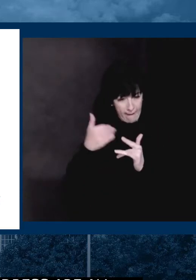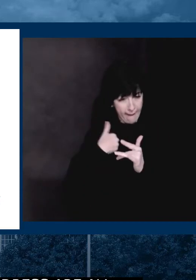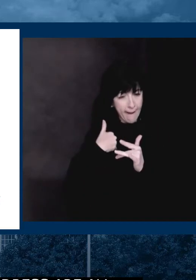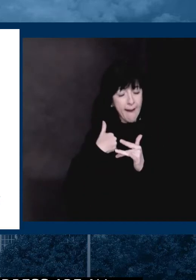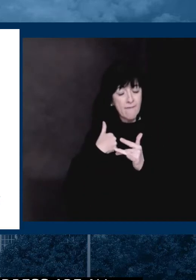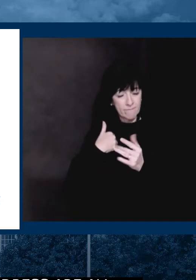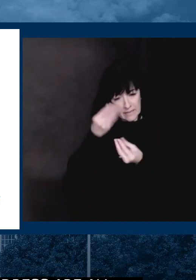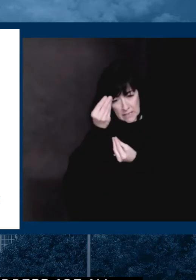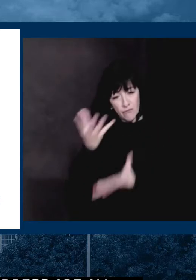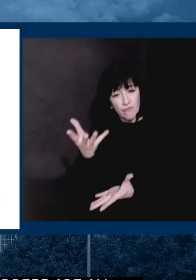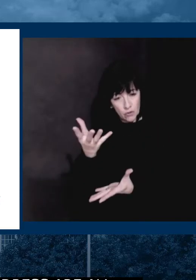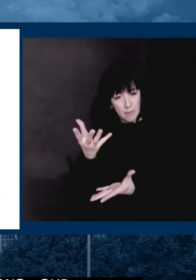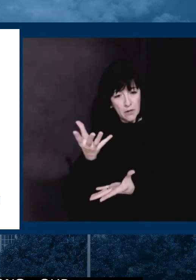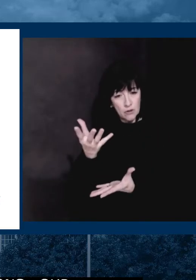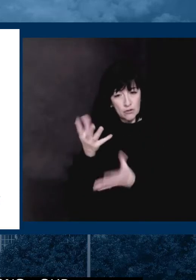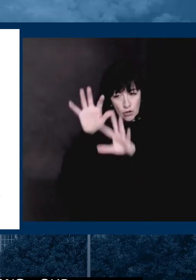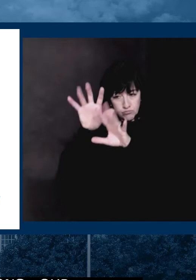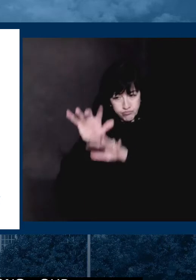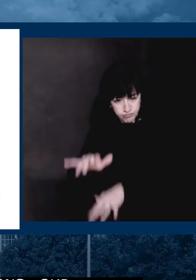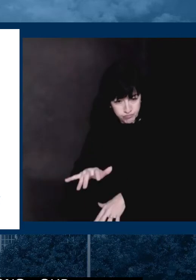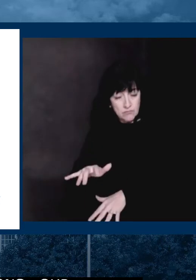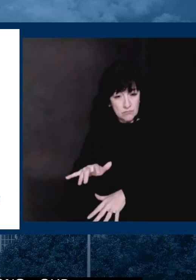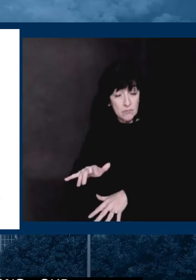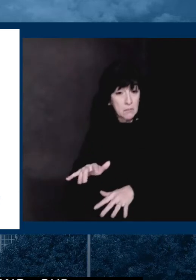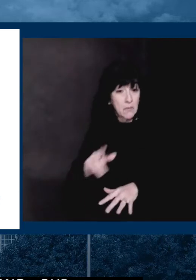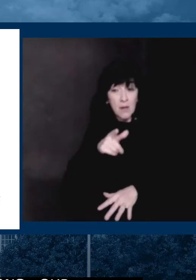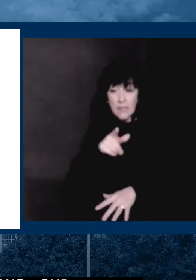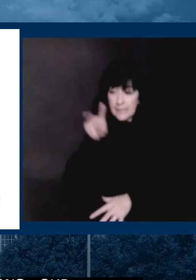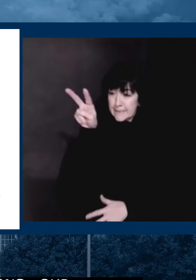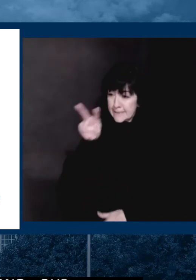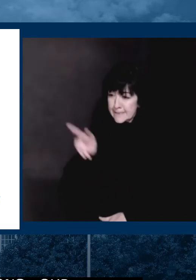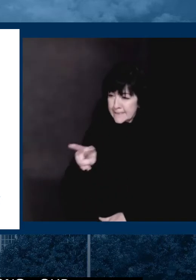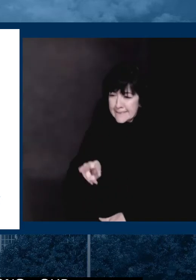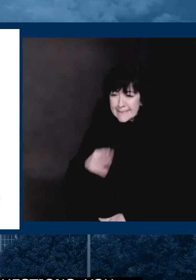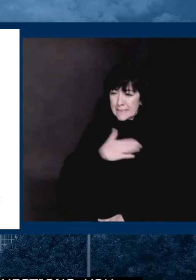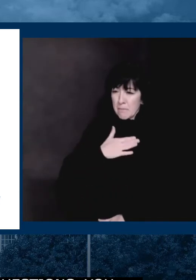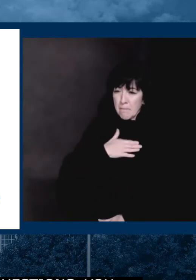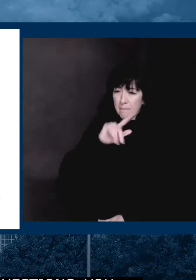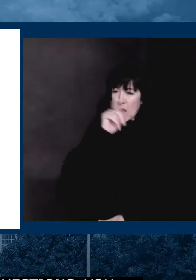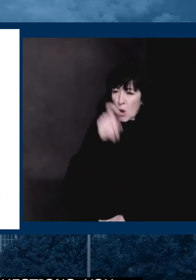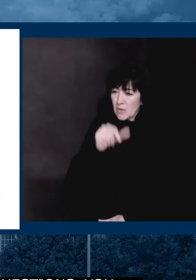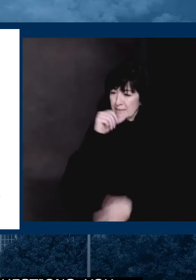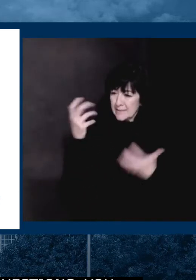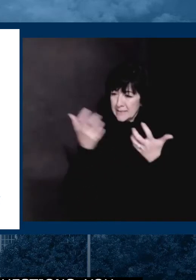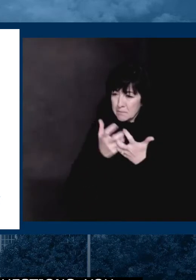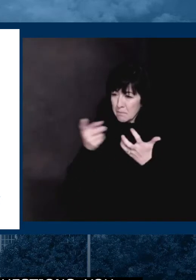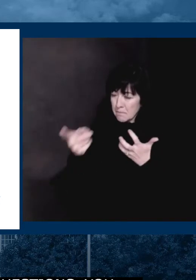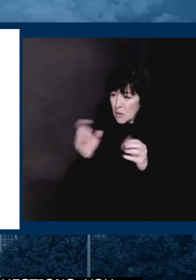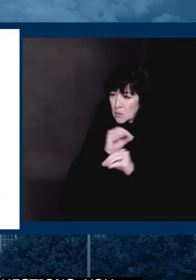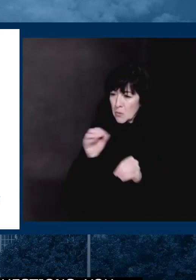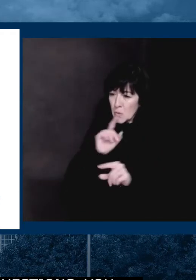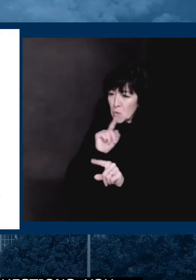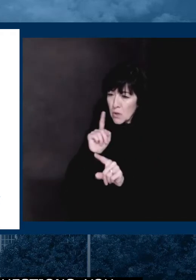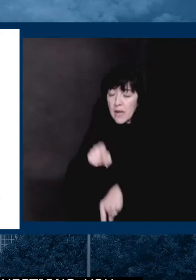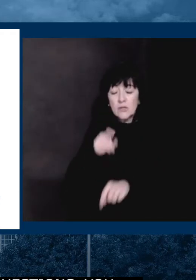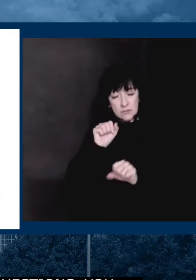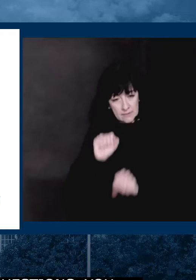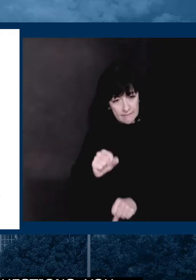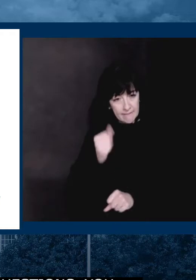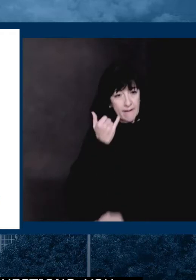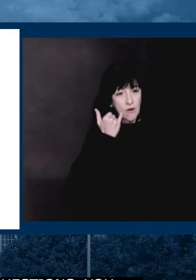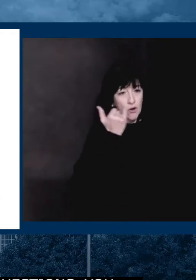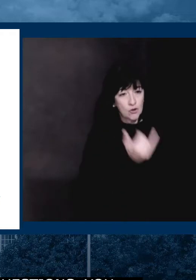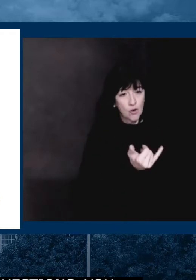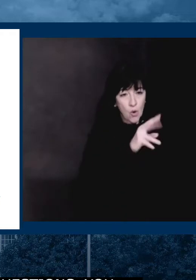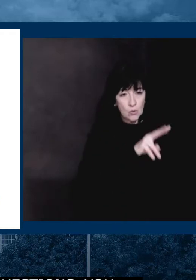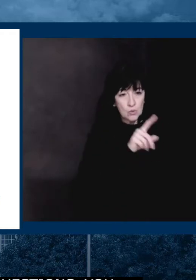have questions, you can go to vaccine. You can send an email to vaccine@delaware.gov, or you can call our call center, the number